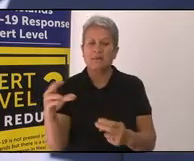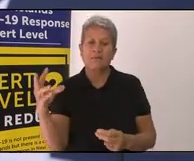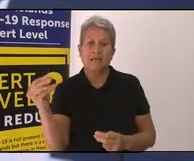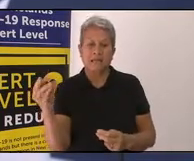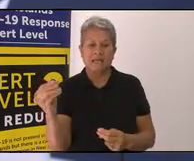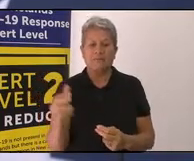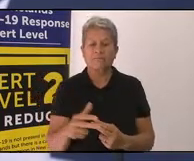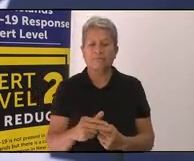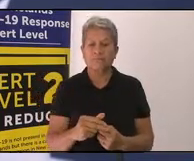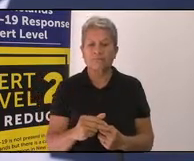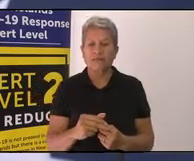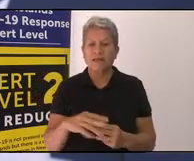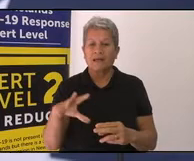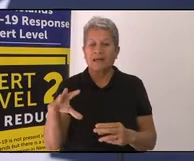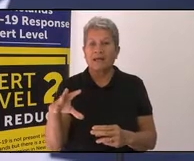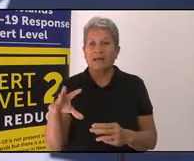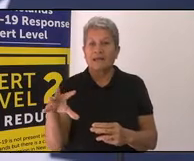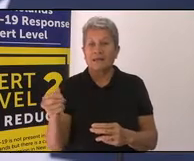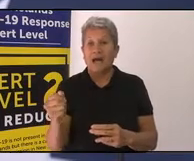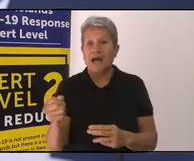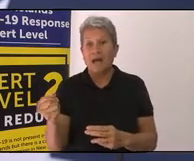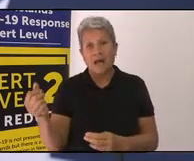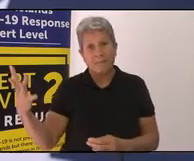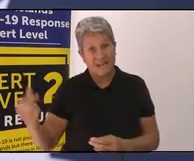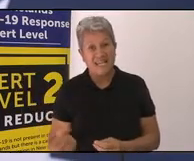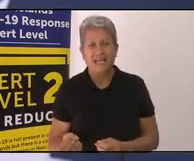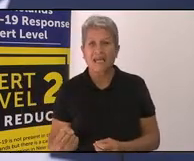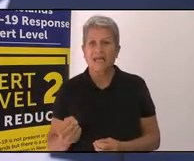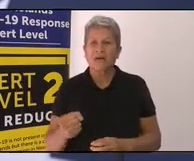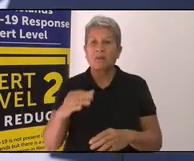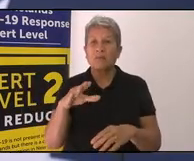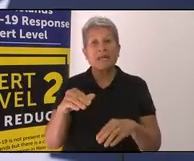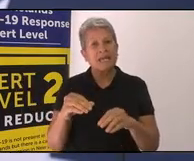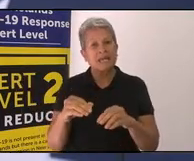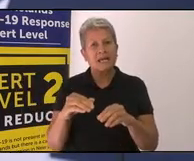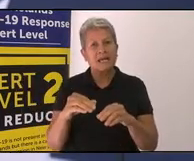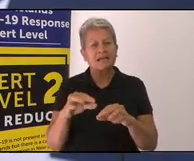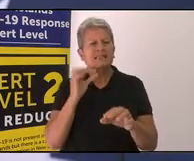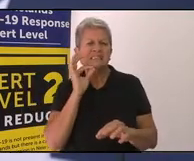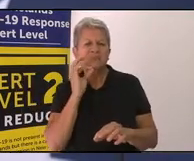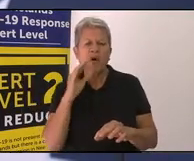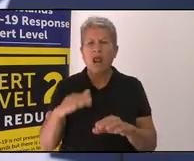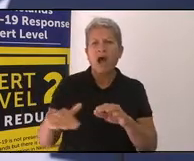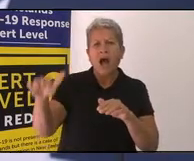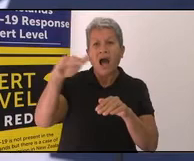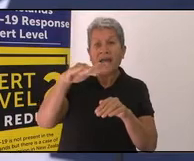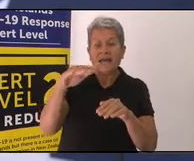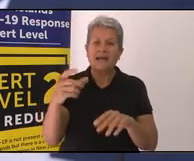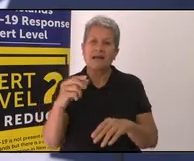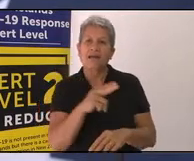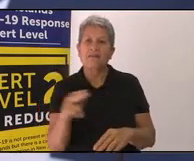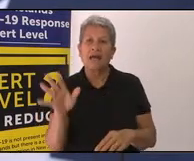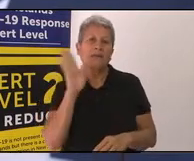higher than last time, but with the same criteria of business size by turnover and by employee